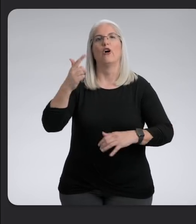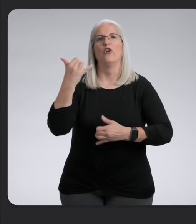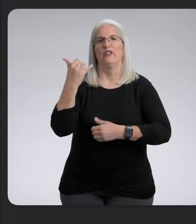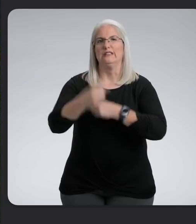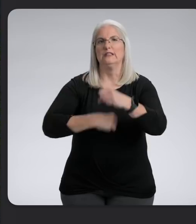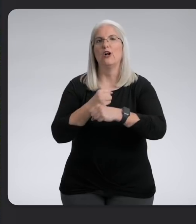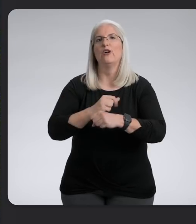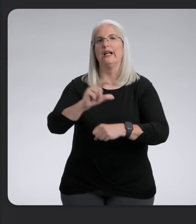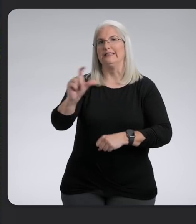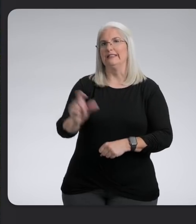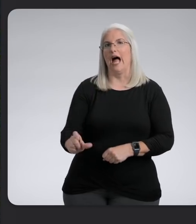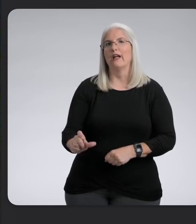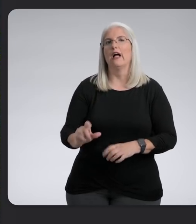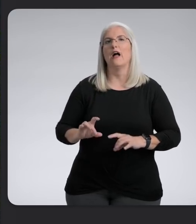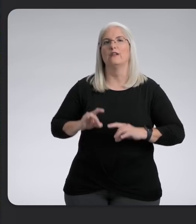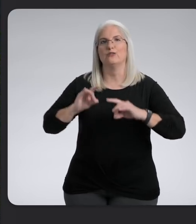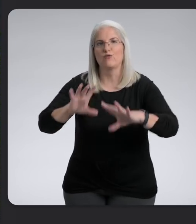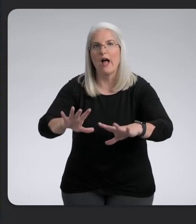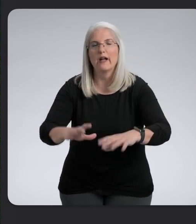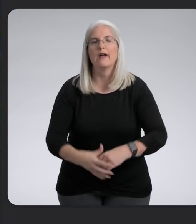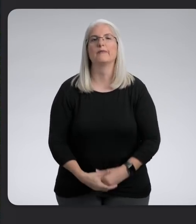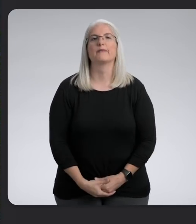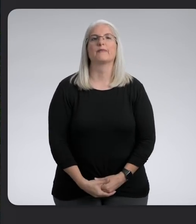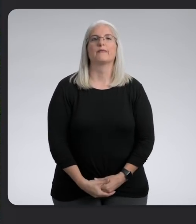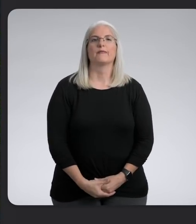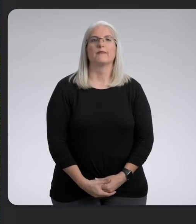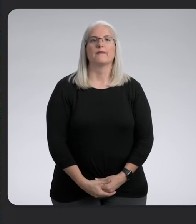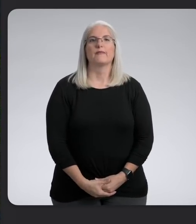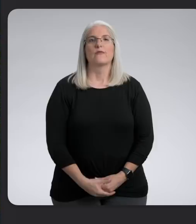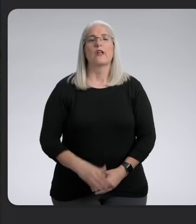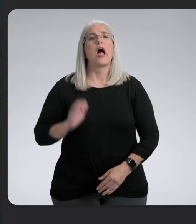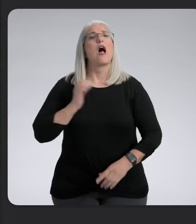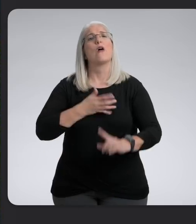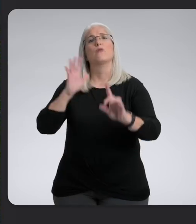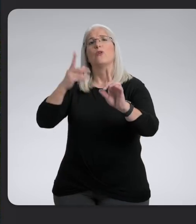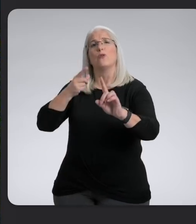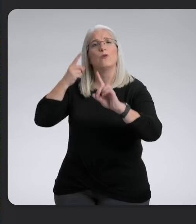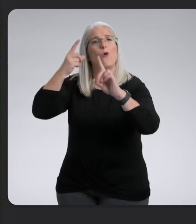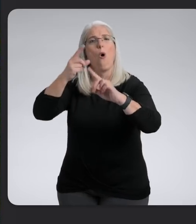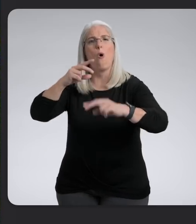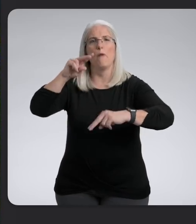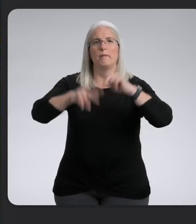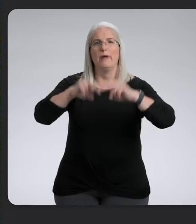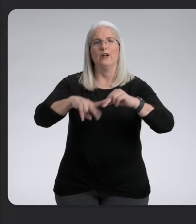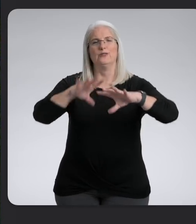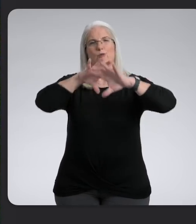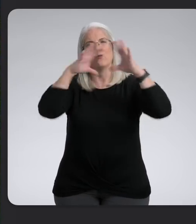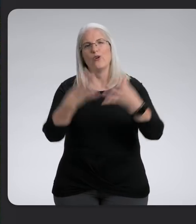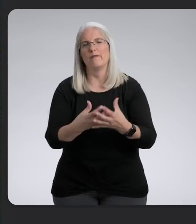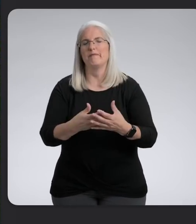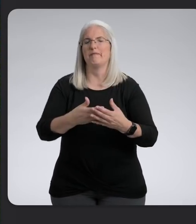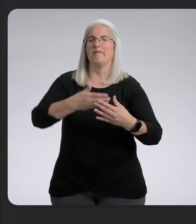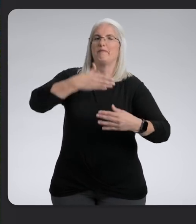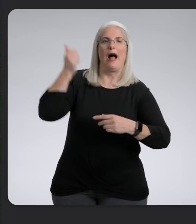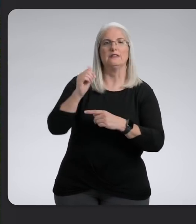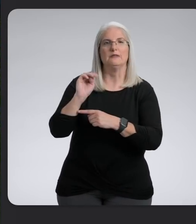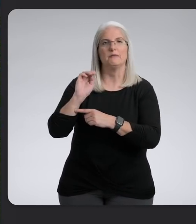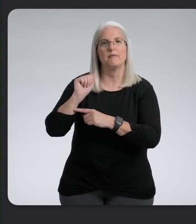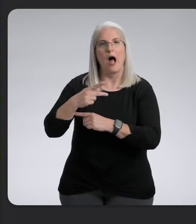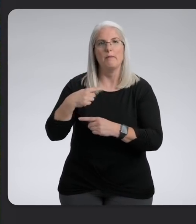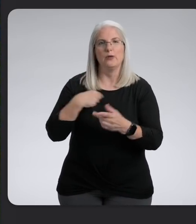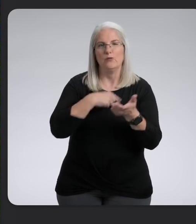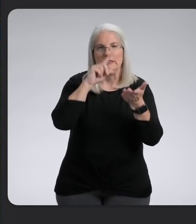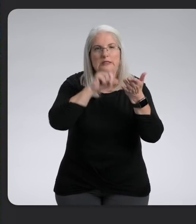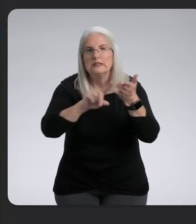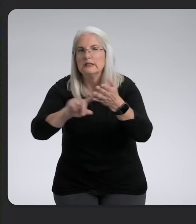Australia. Our goal has always been to build the world's best map. So we looked at everything we've done so far and